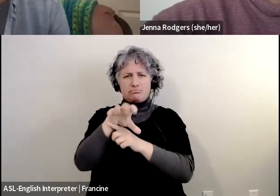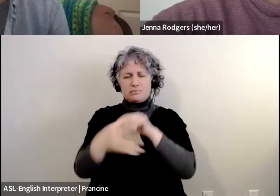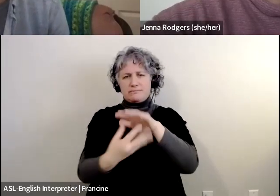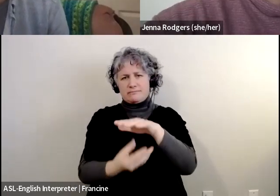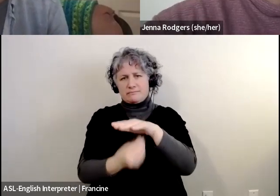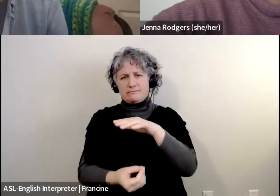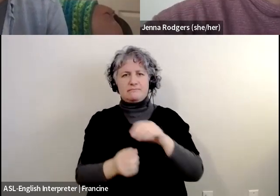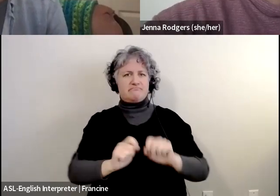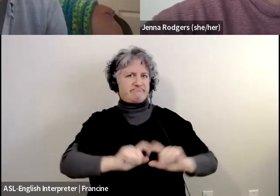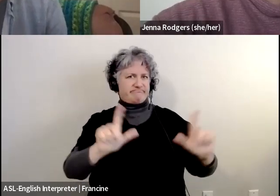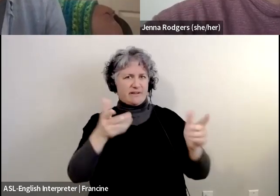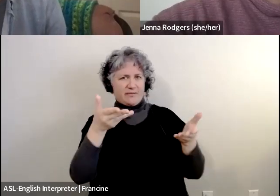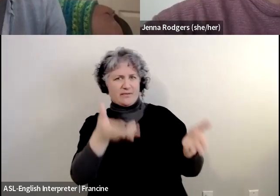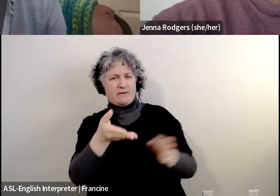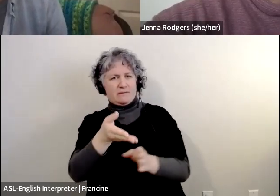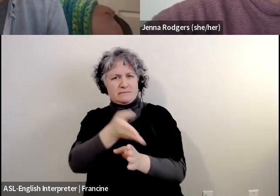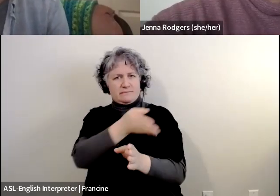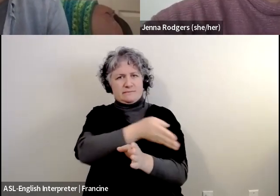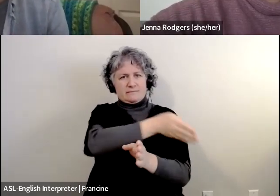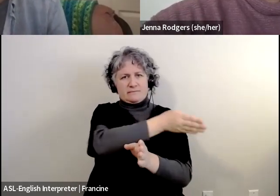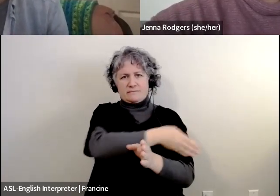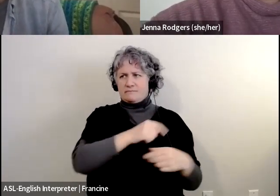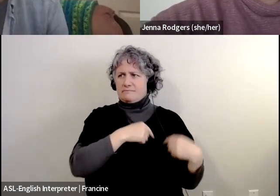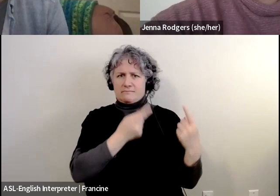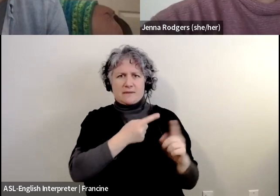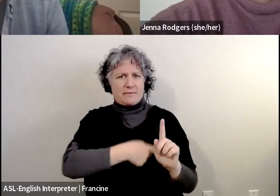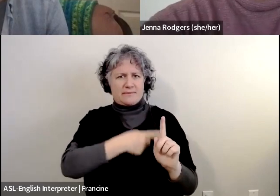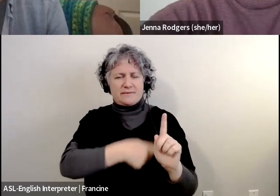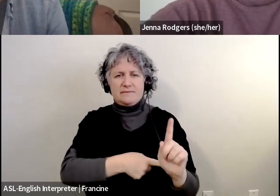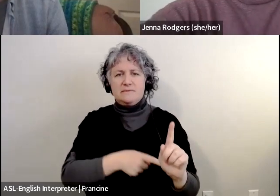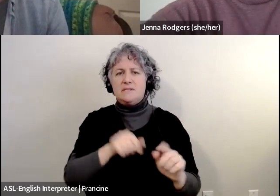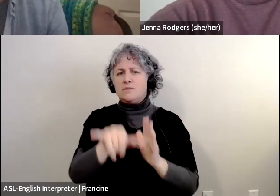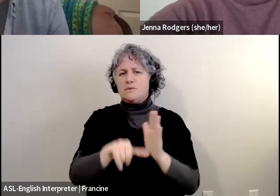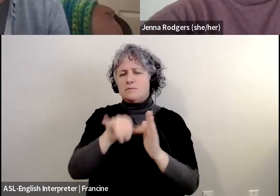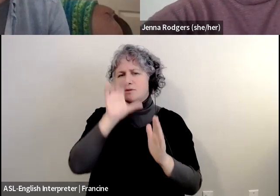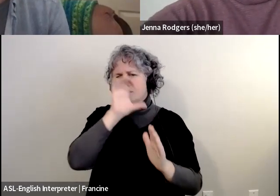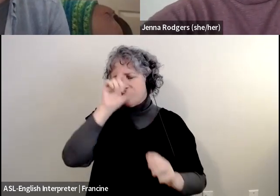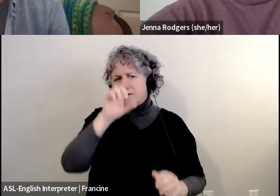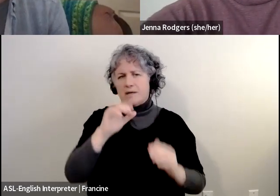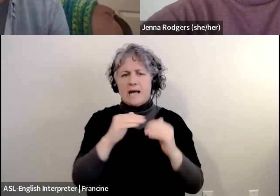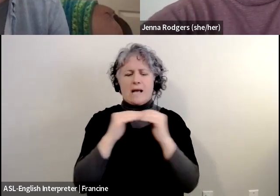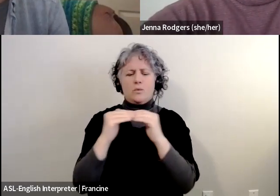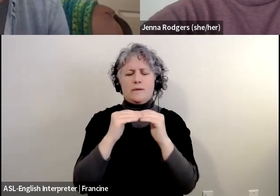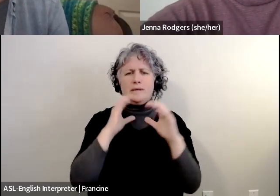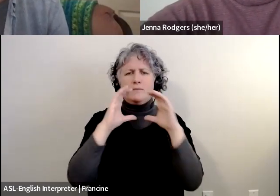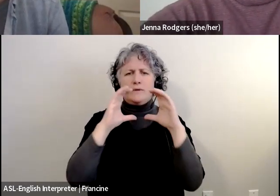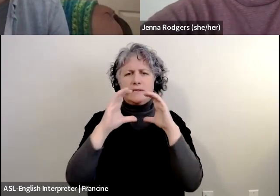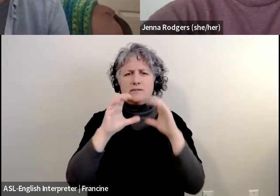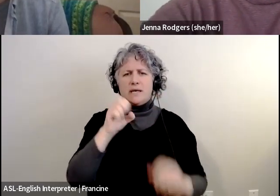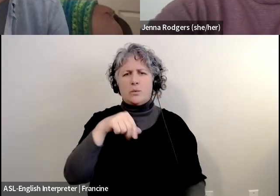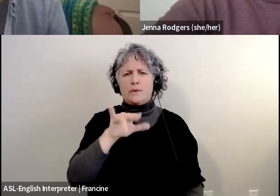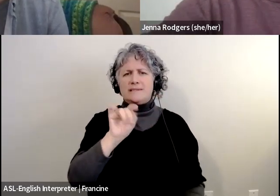months are there. You can find them by going to YouTube and searching for Equity Communications.